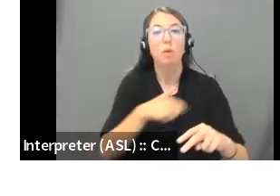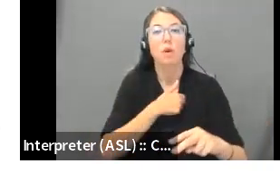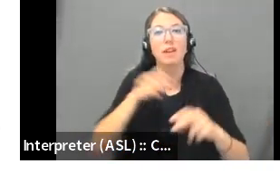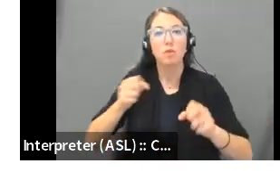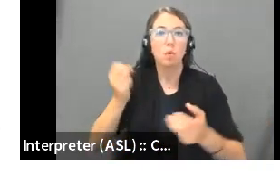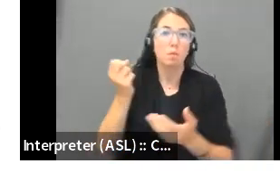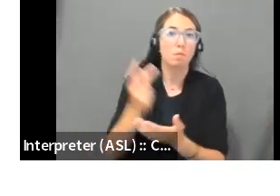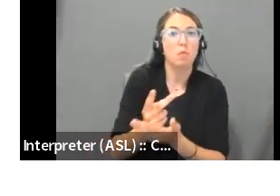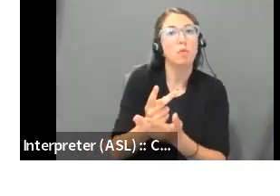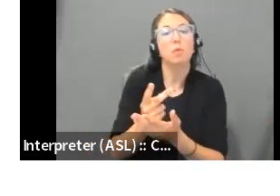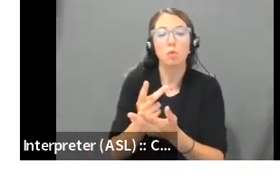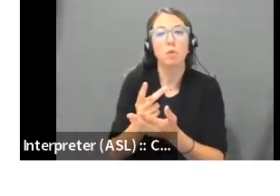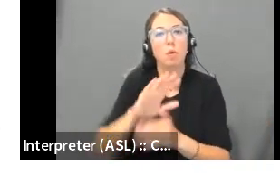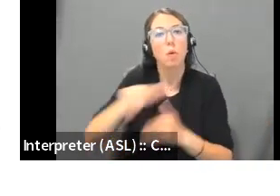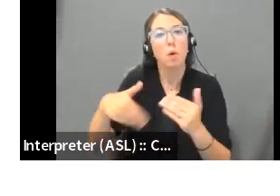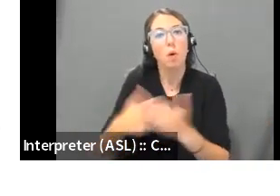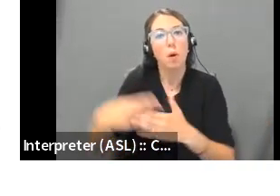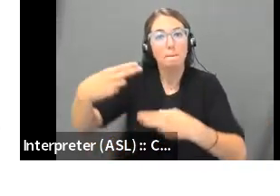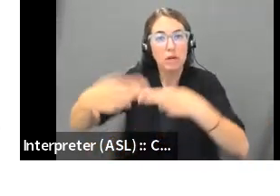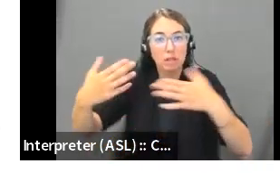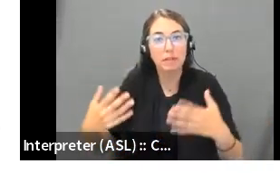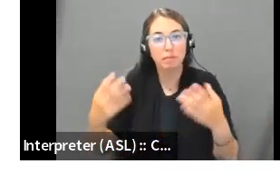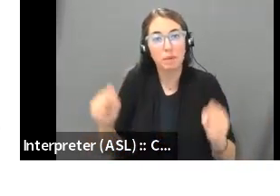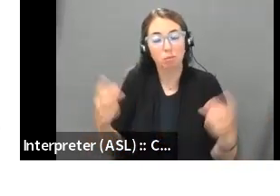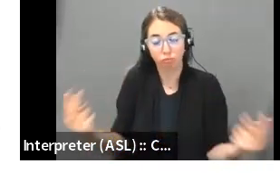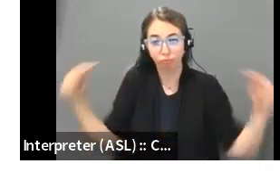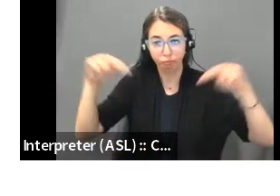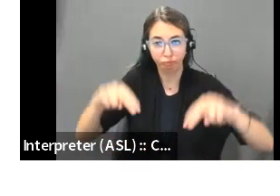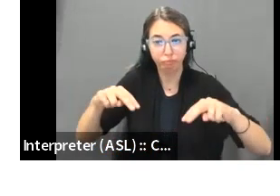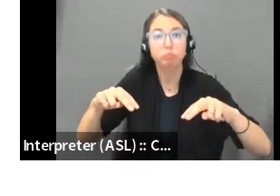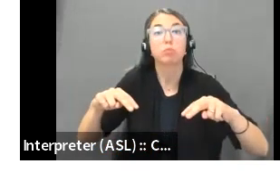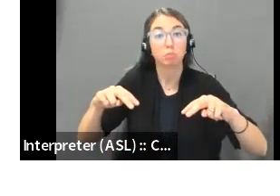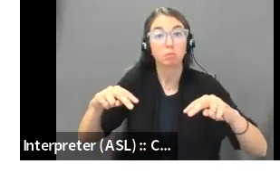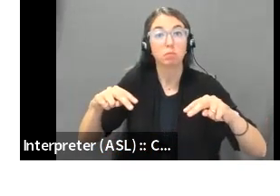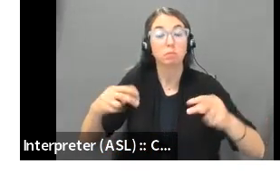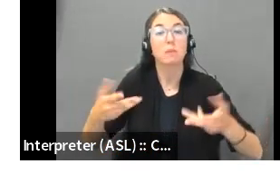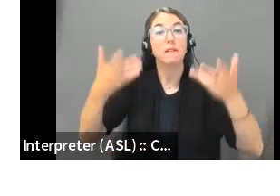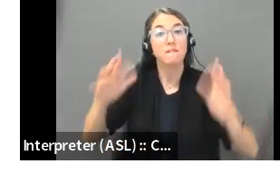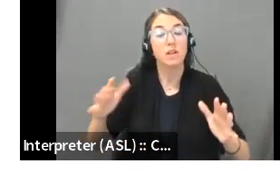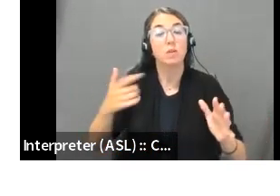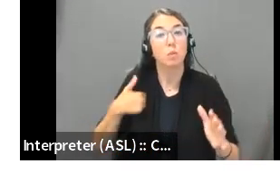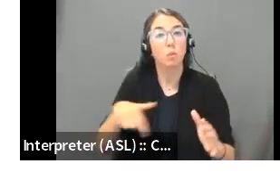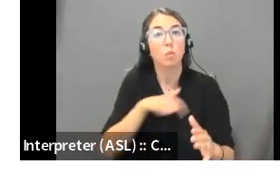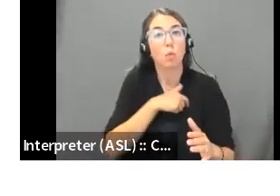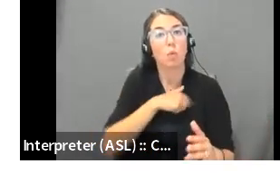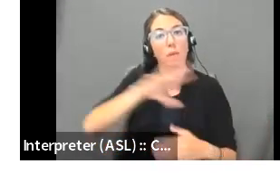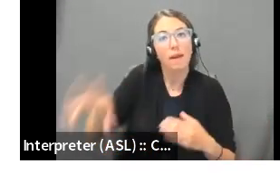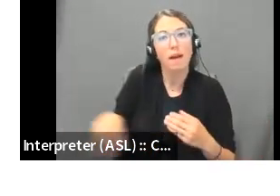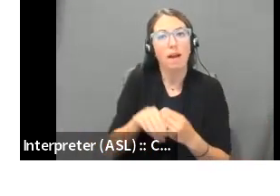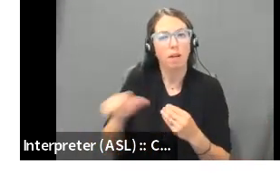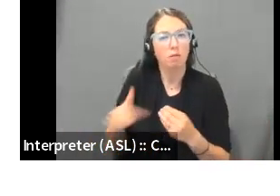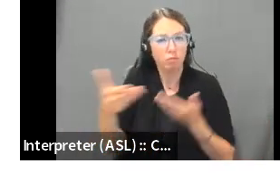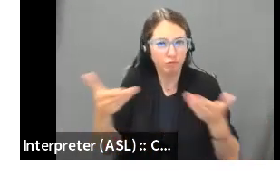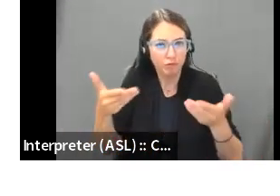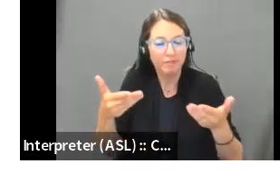in an online forum. And then on top of that, the CIE can then build a variety of value-add services. And just like Jess